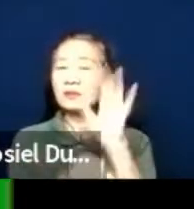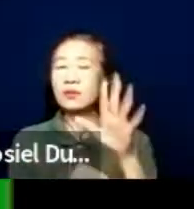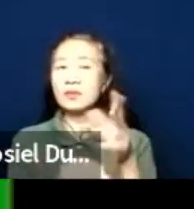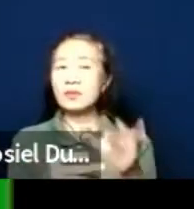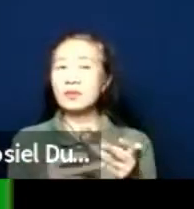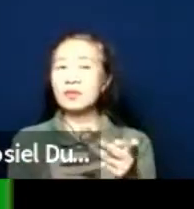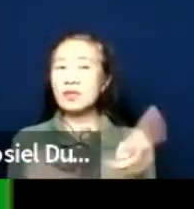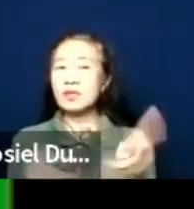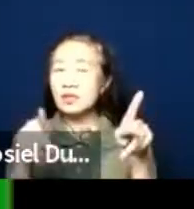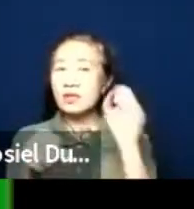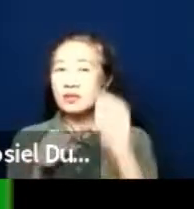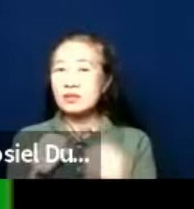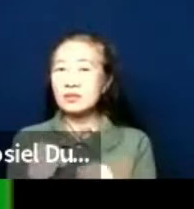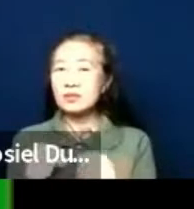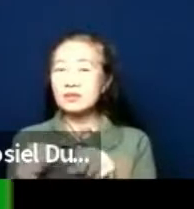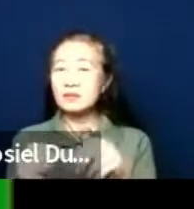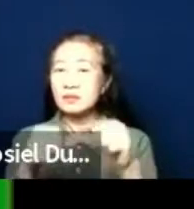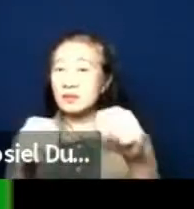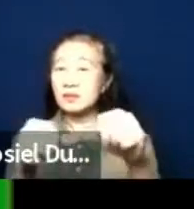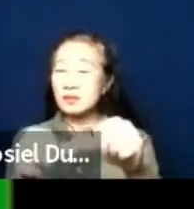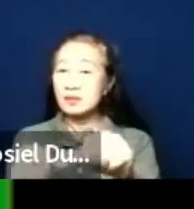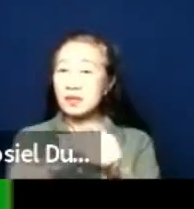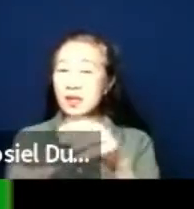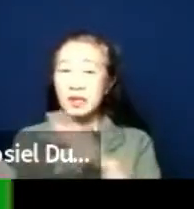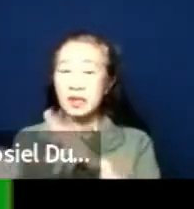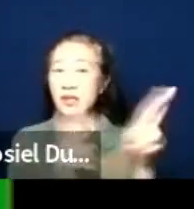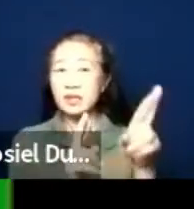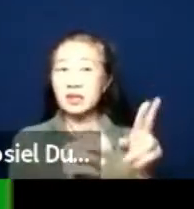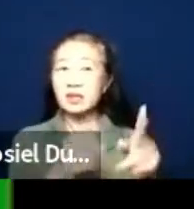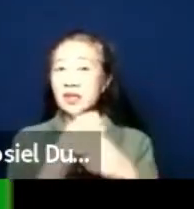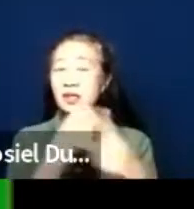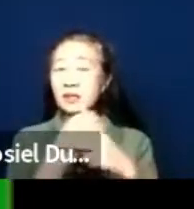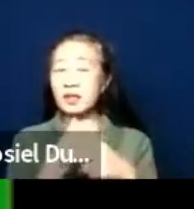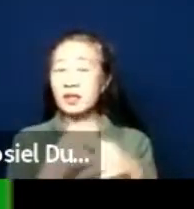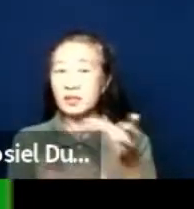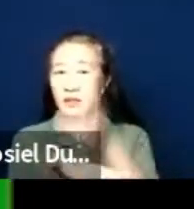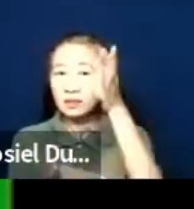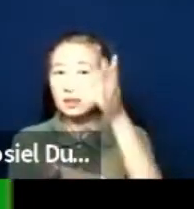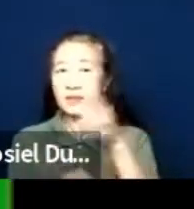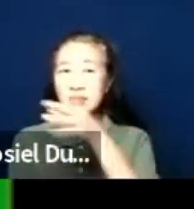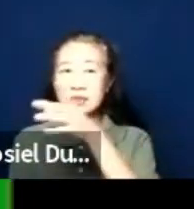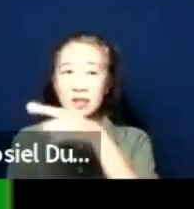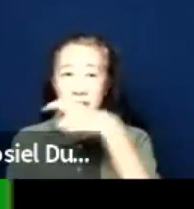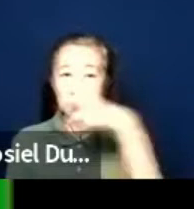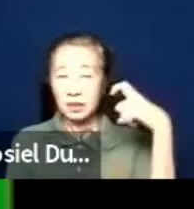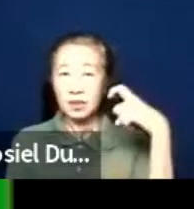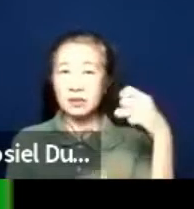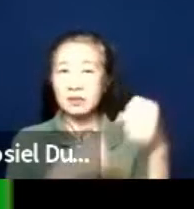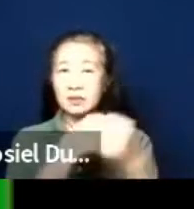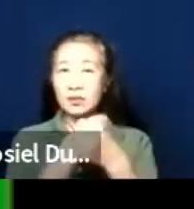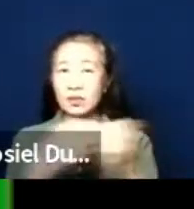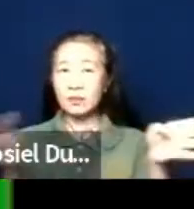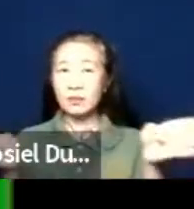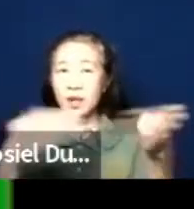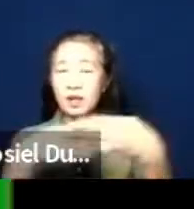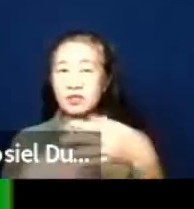it so it is ready when needed. Keep canned food in a cool, dry place. Store boxed. Store